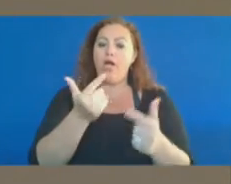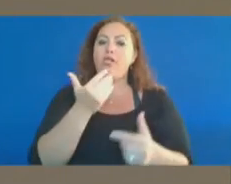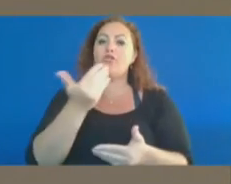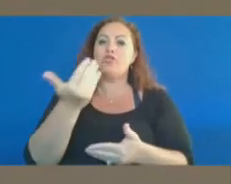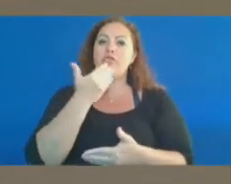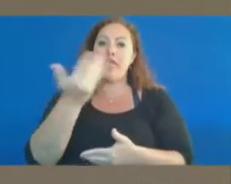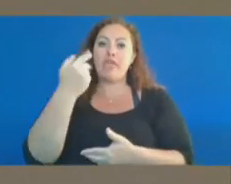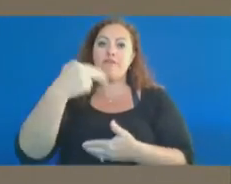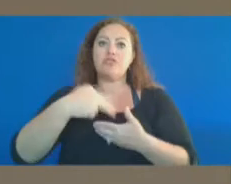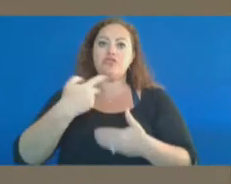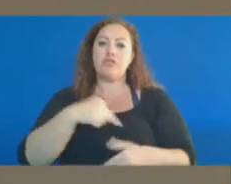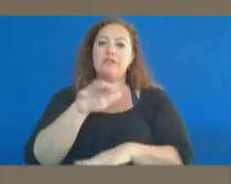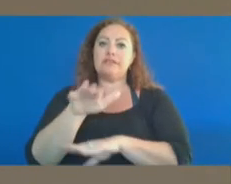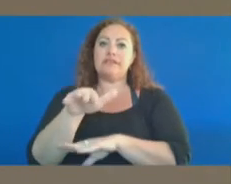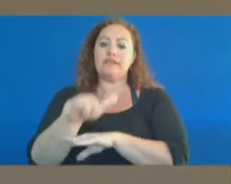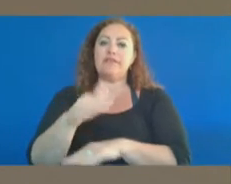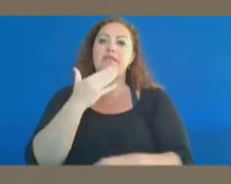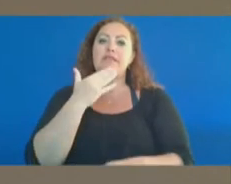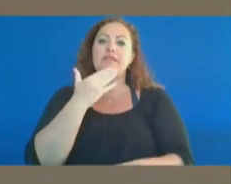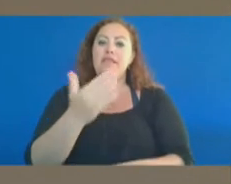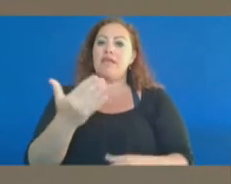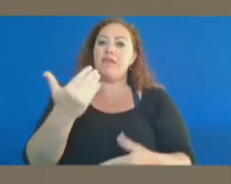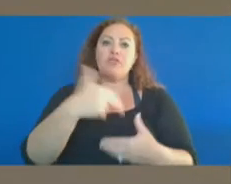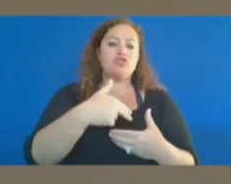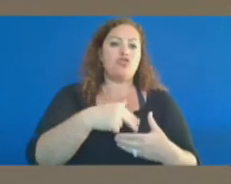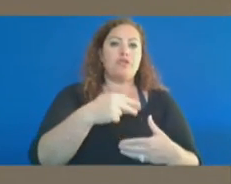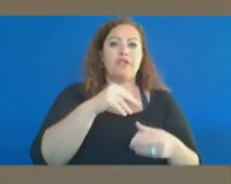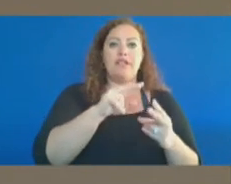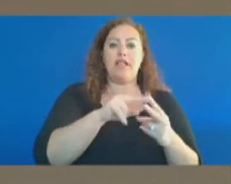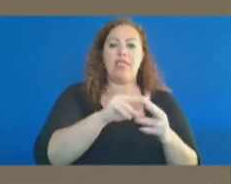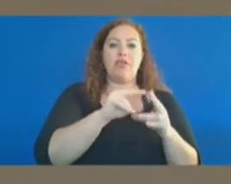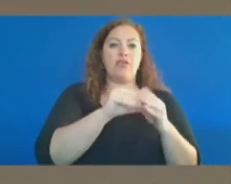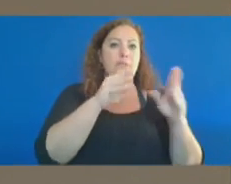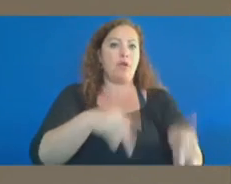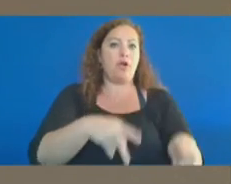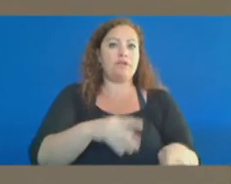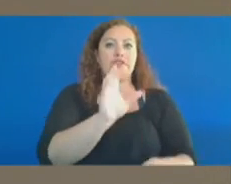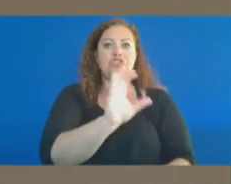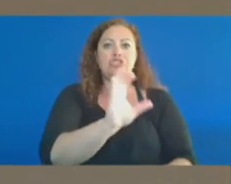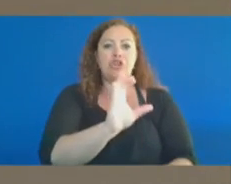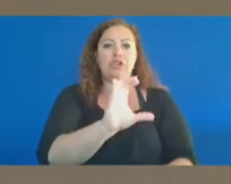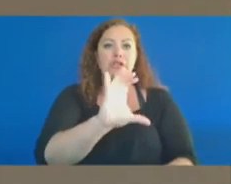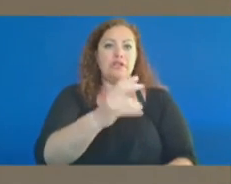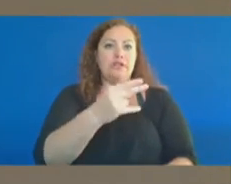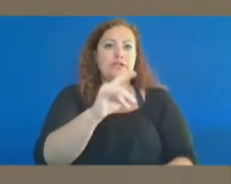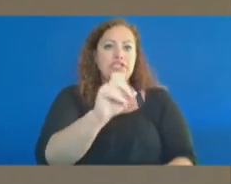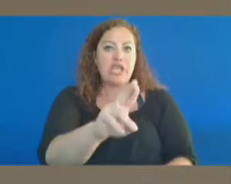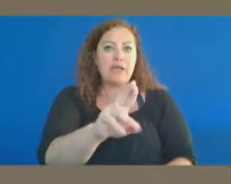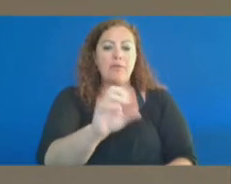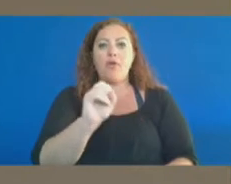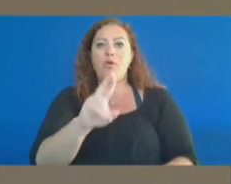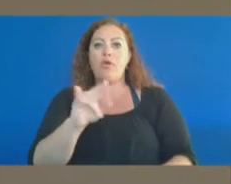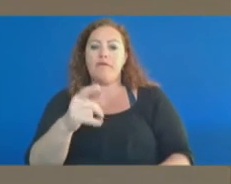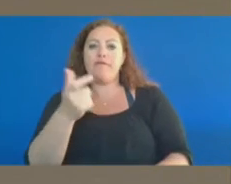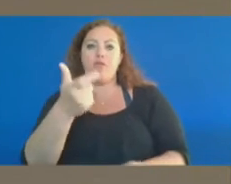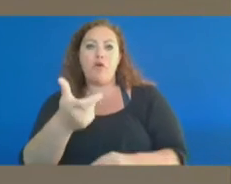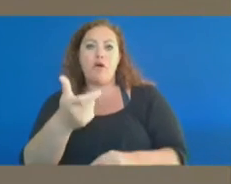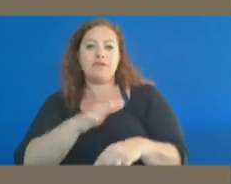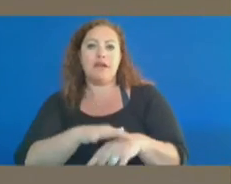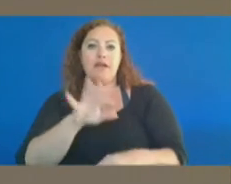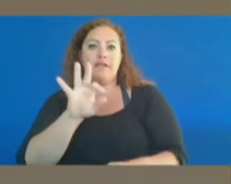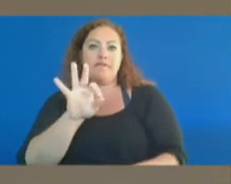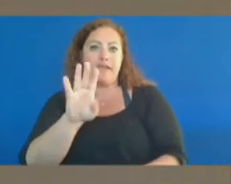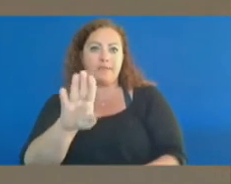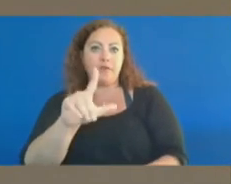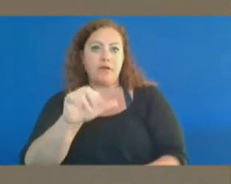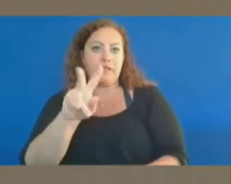evening joining us whether you're in person in the Charlotte chamber council chambers or if you're watching on Facebook live or